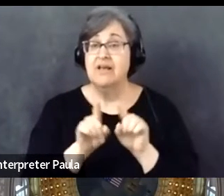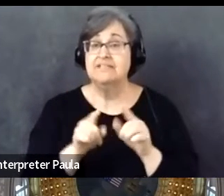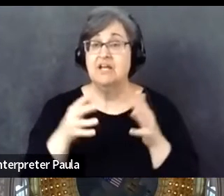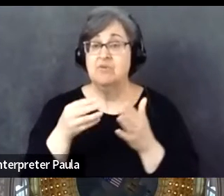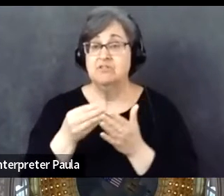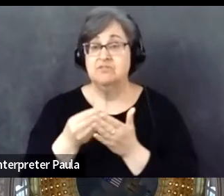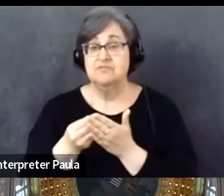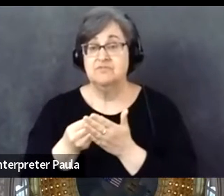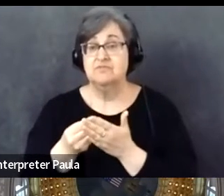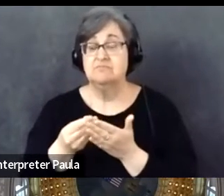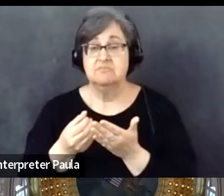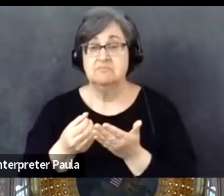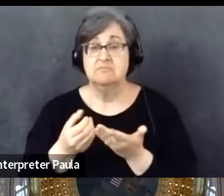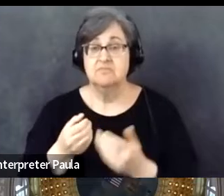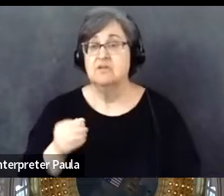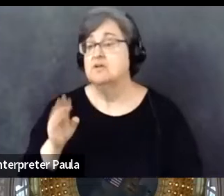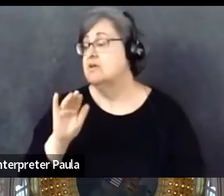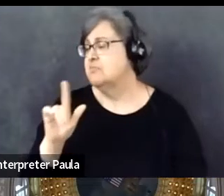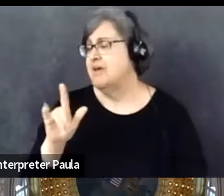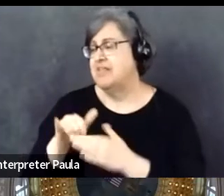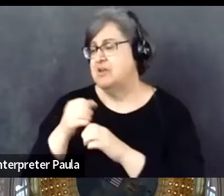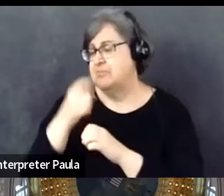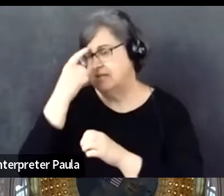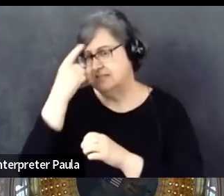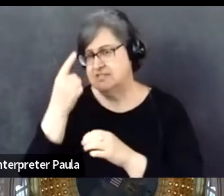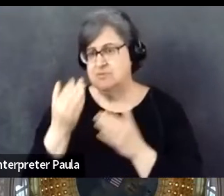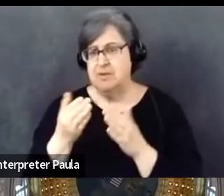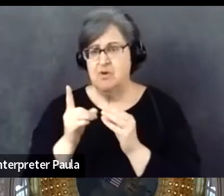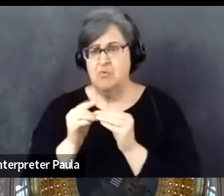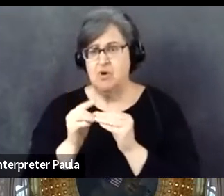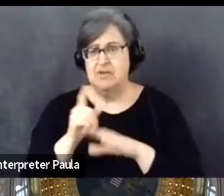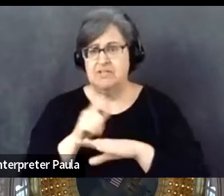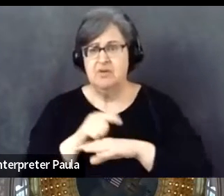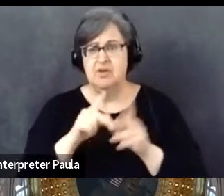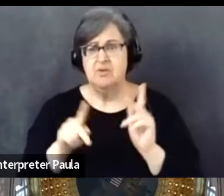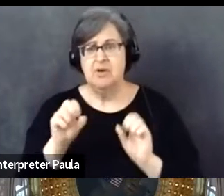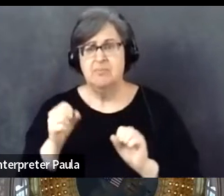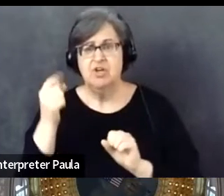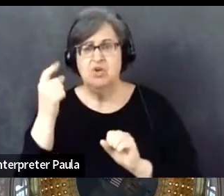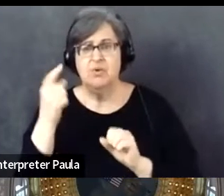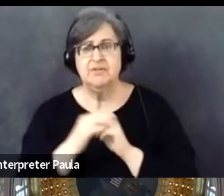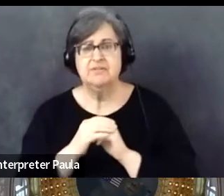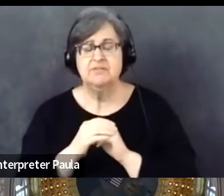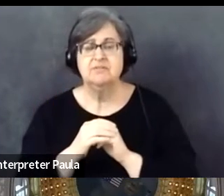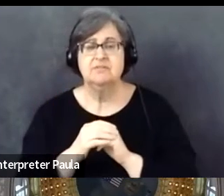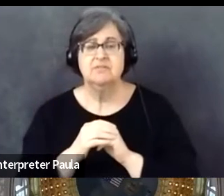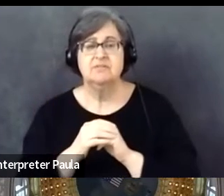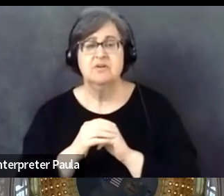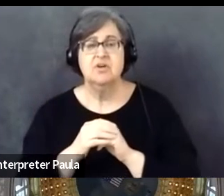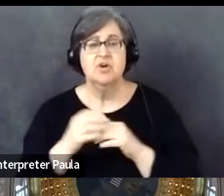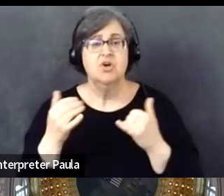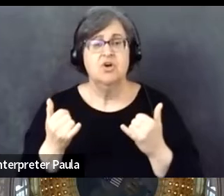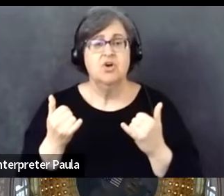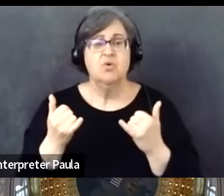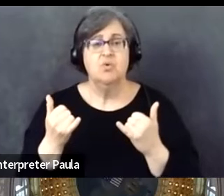Amy, that makes a lot of sense. And I just want to say it maybe one more time so people kind of understand it, is just that right now, the